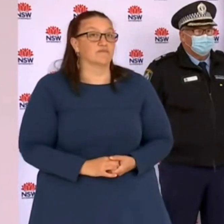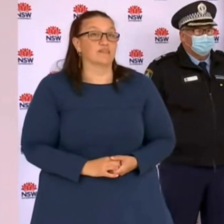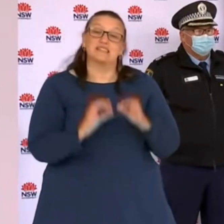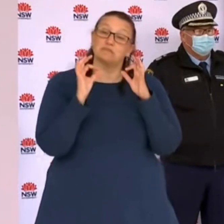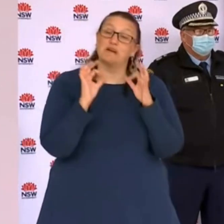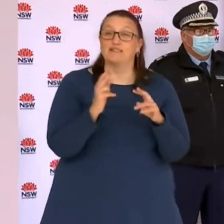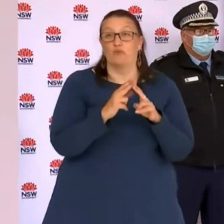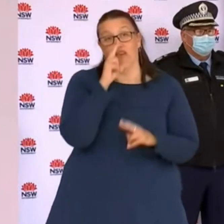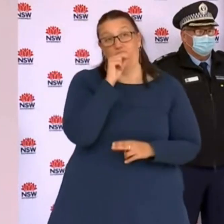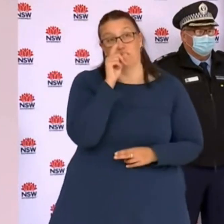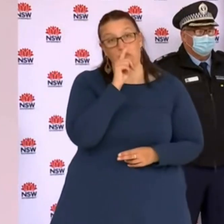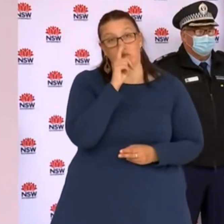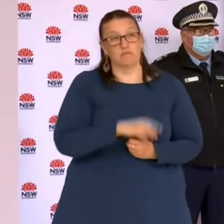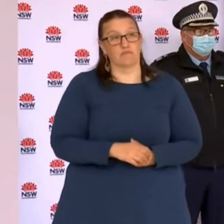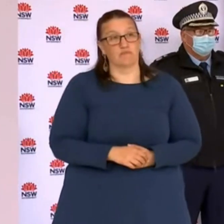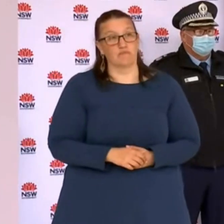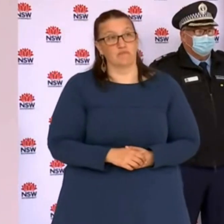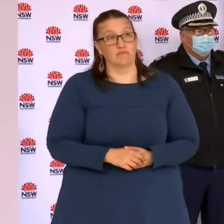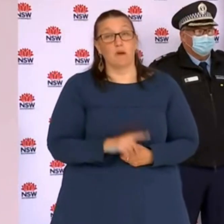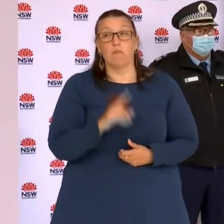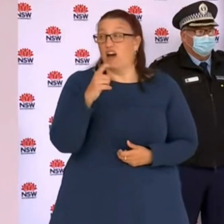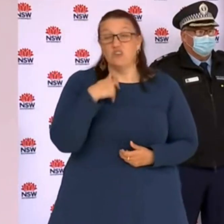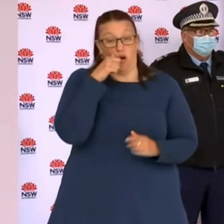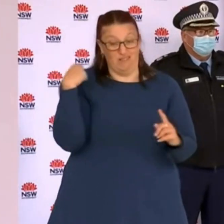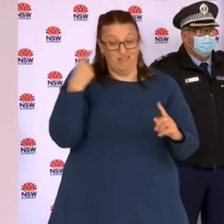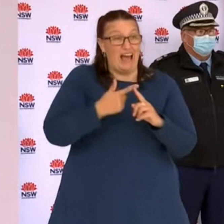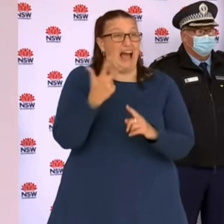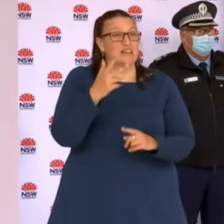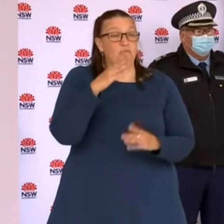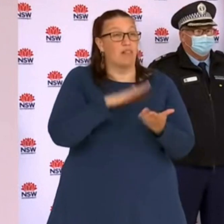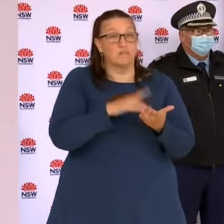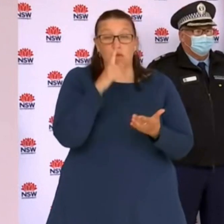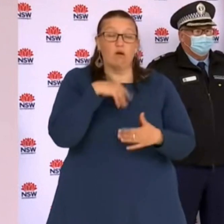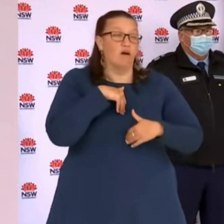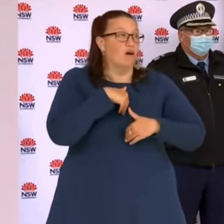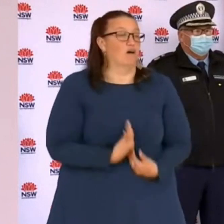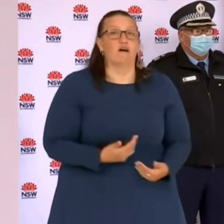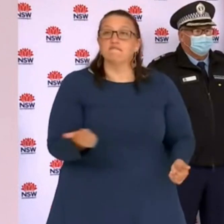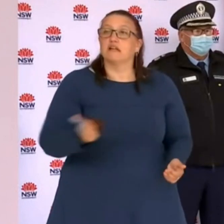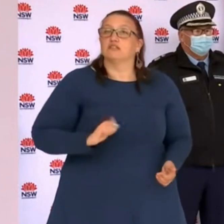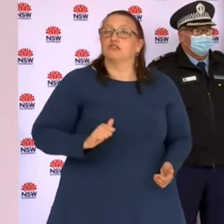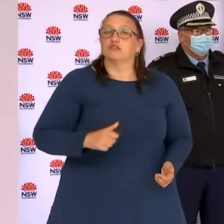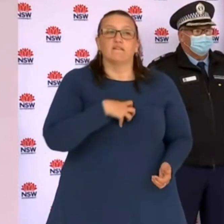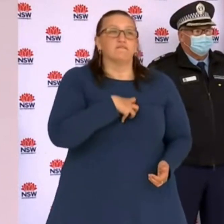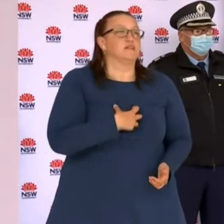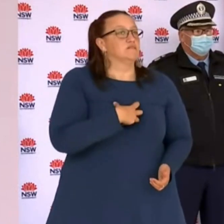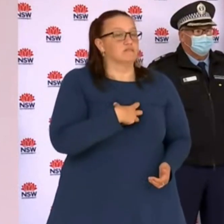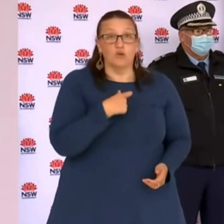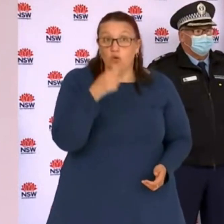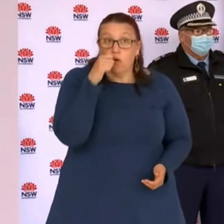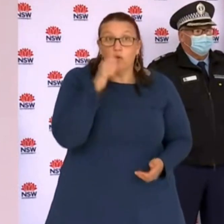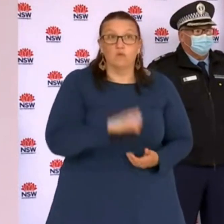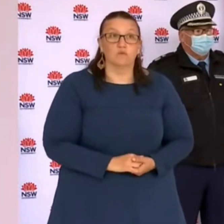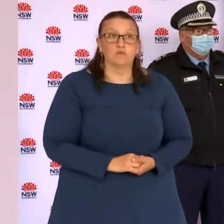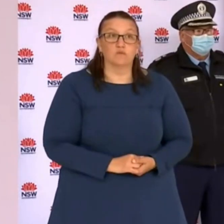of dealing with the pandemic where all of us are feeling somewhat fatigued by it, which is why we need to have the right settings in place in New South Wales to